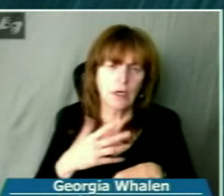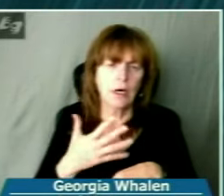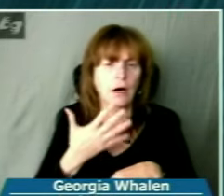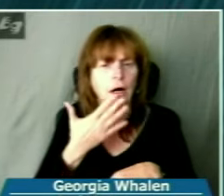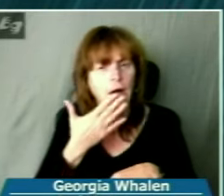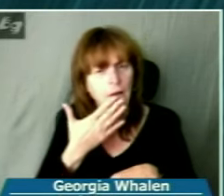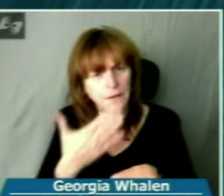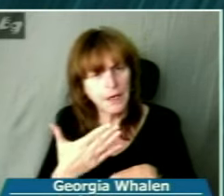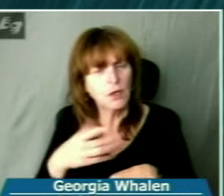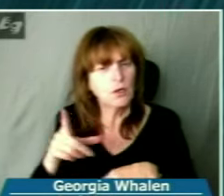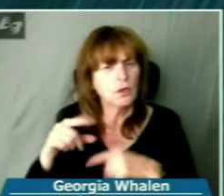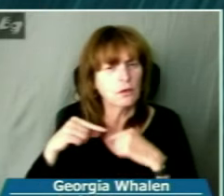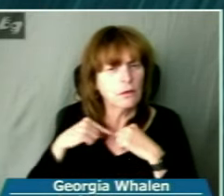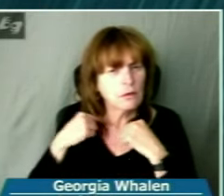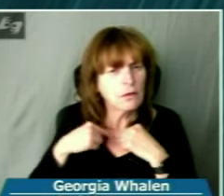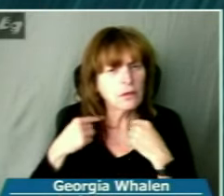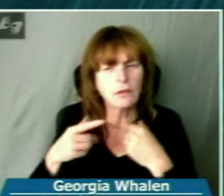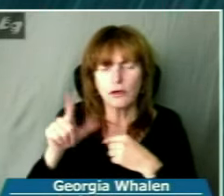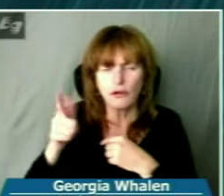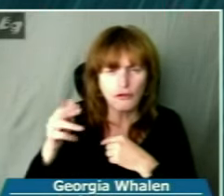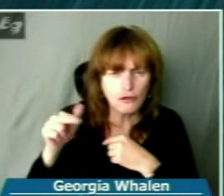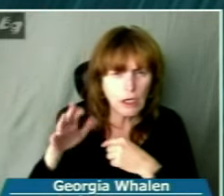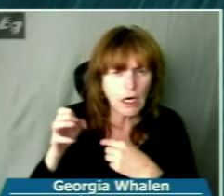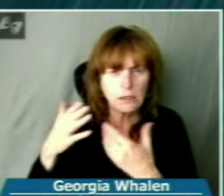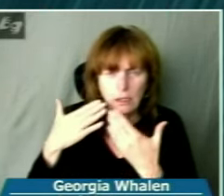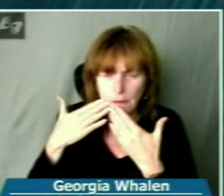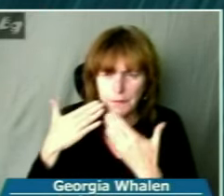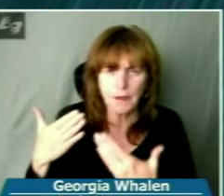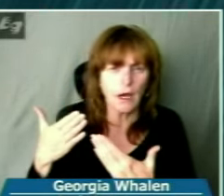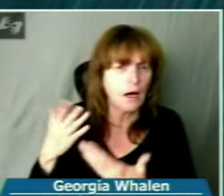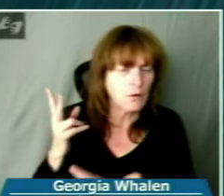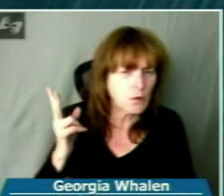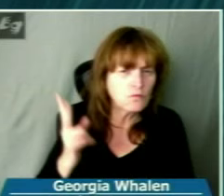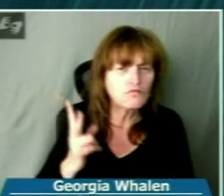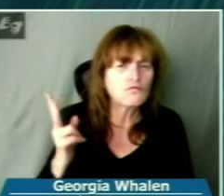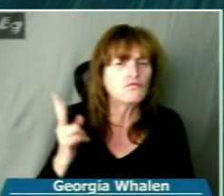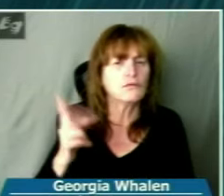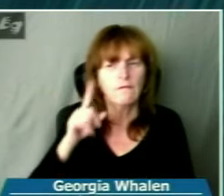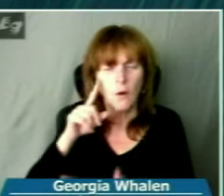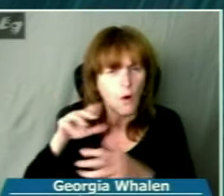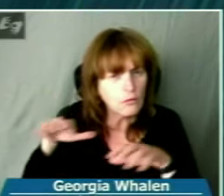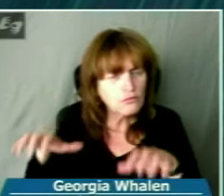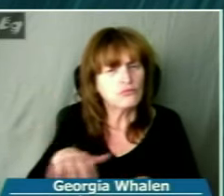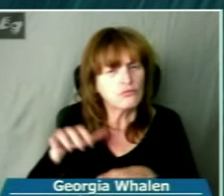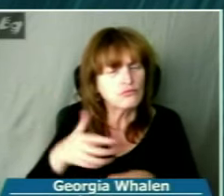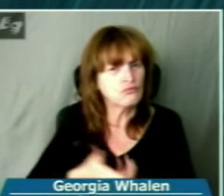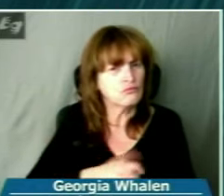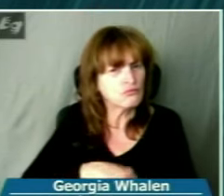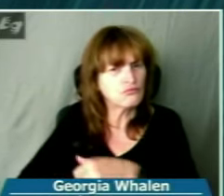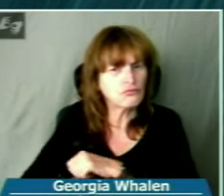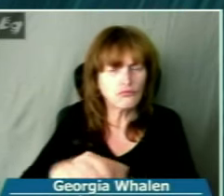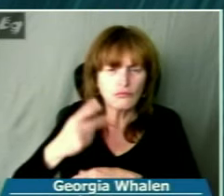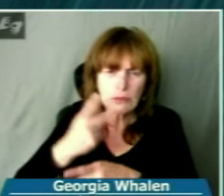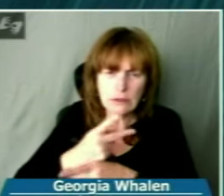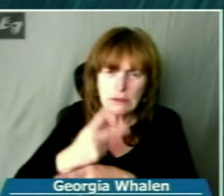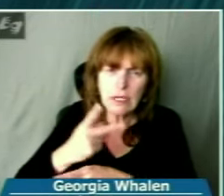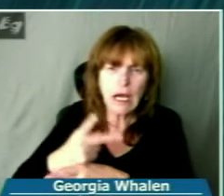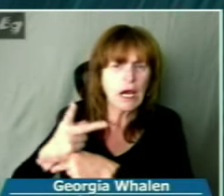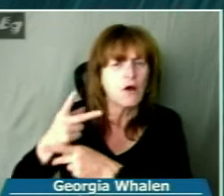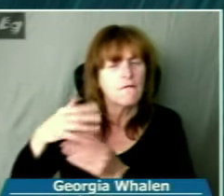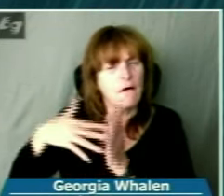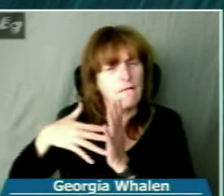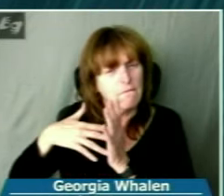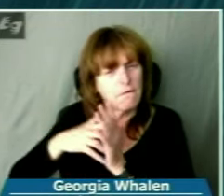the folks that have been working to look after our most vulnerable citizens in the community during this pandemic. And, you know, obviously, clearly these